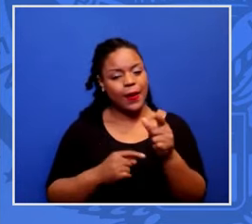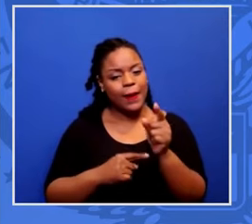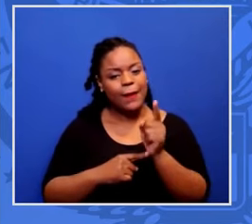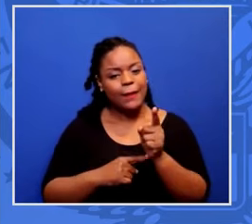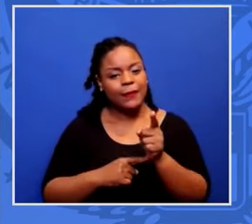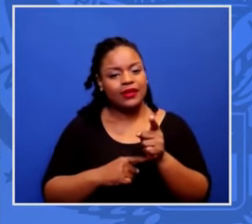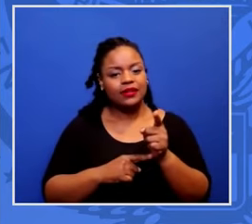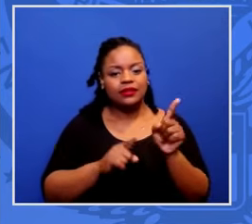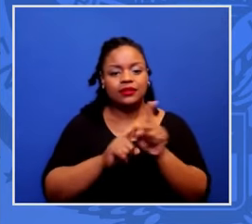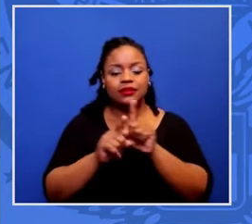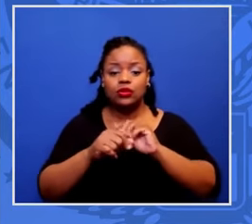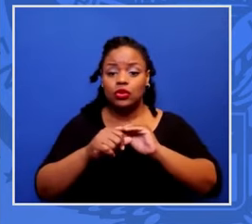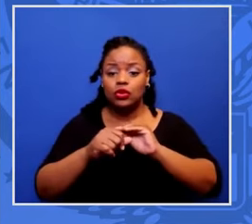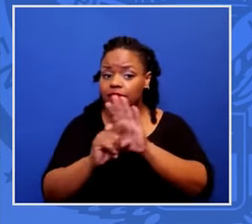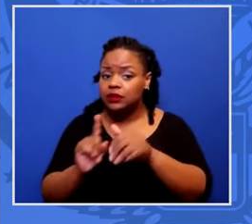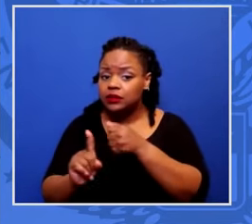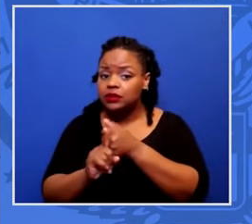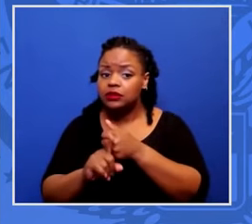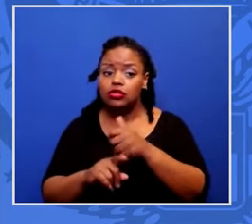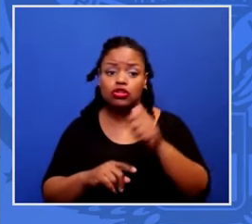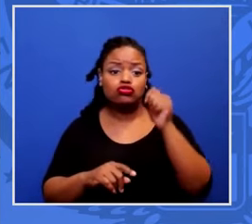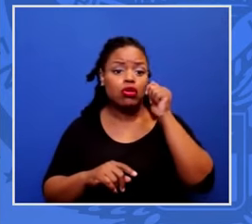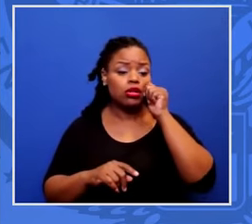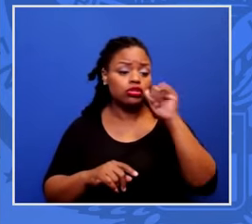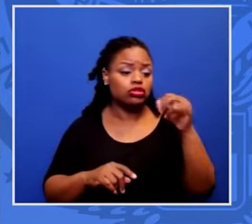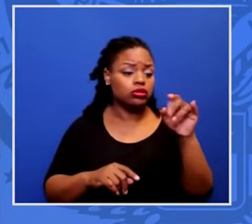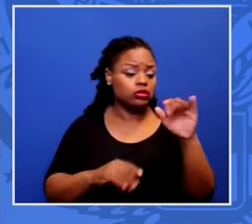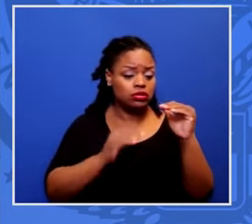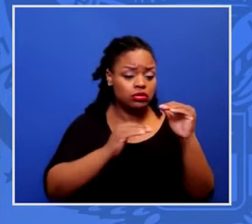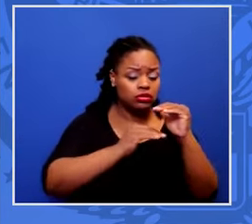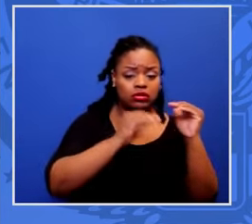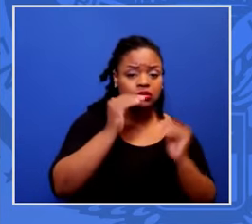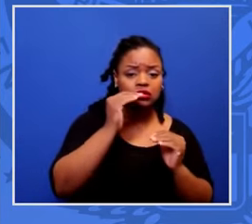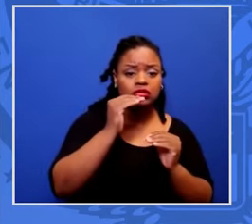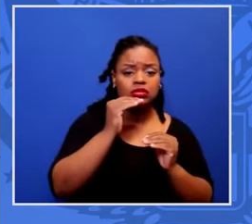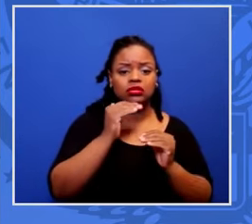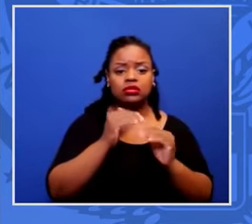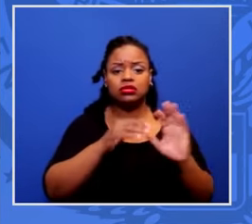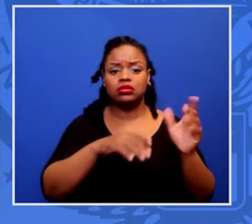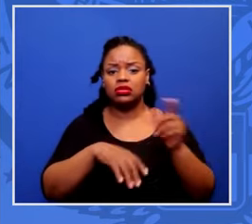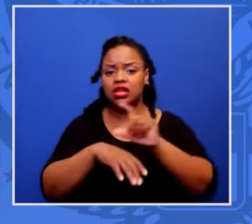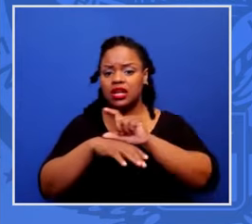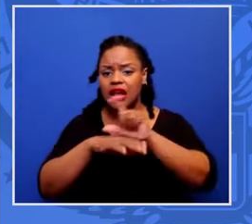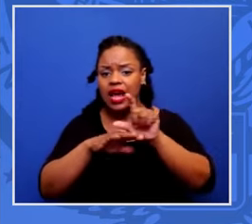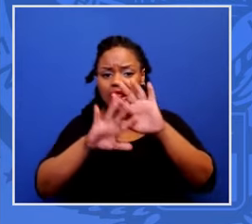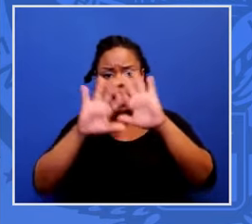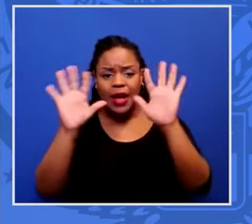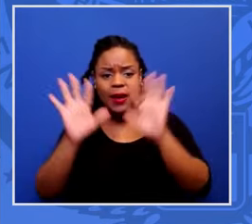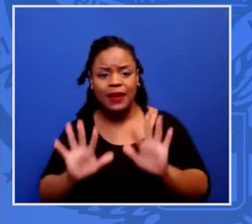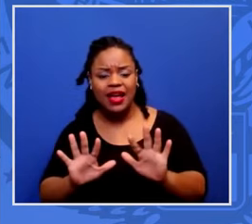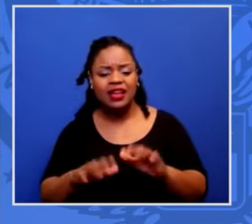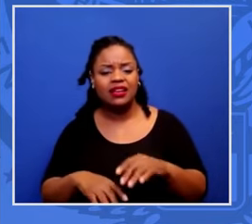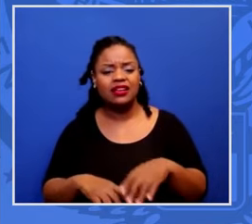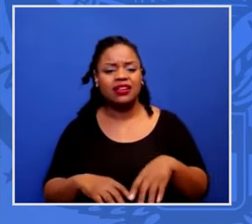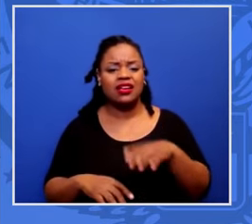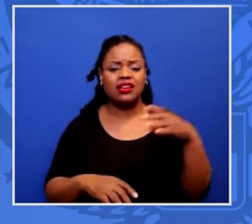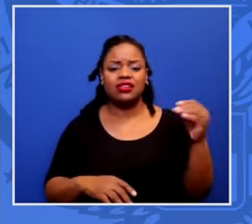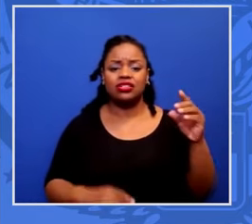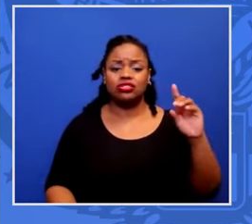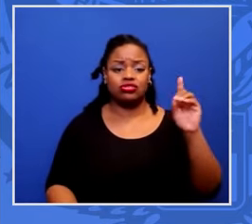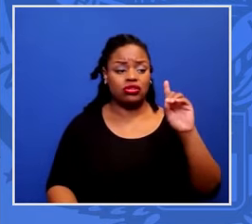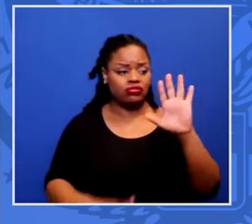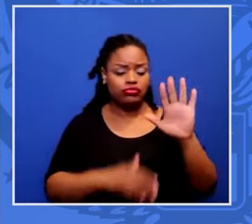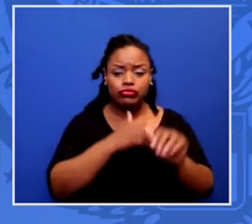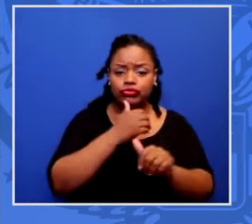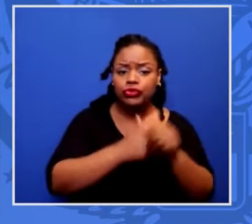climate crisis, and threats to our very democracy. And the question is, Are we up to it? Will